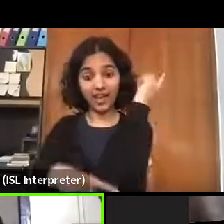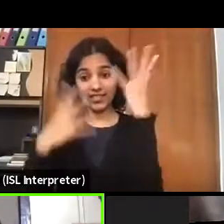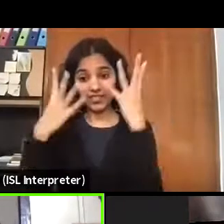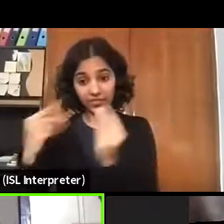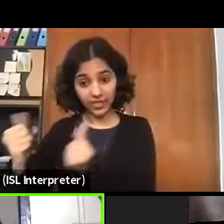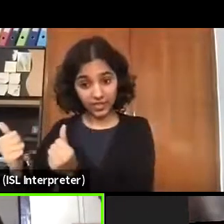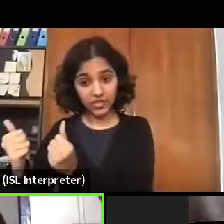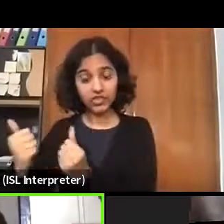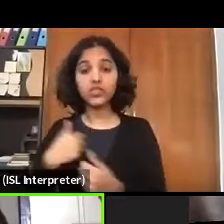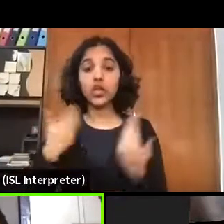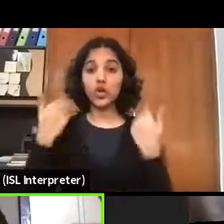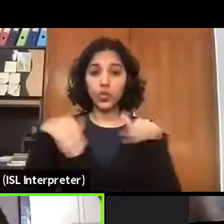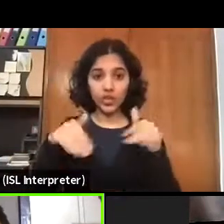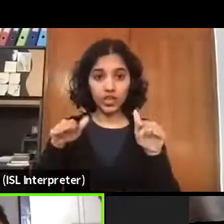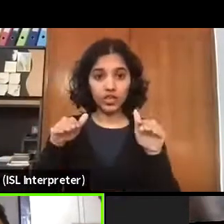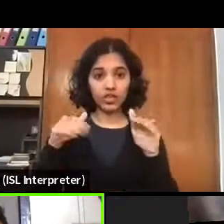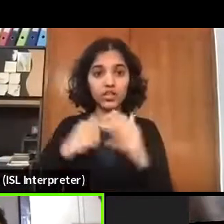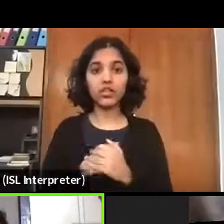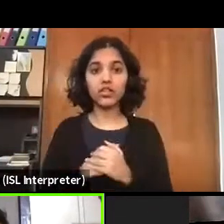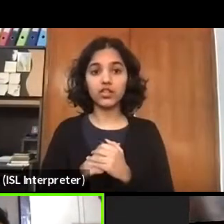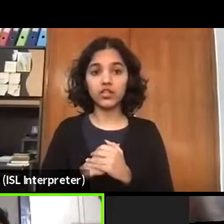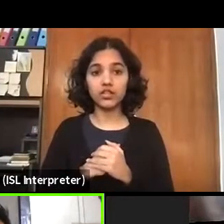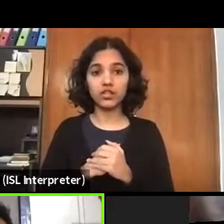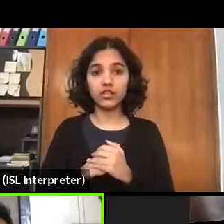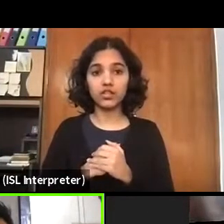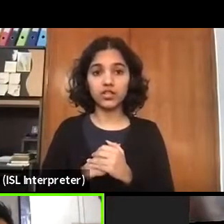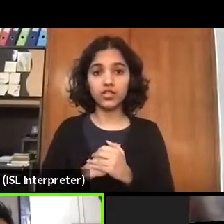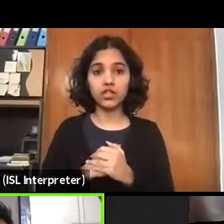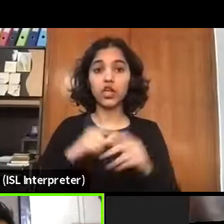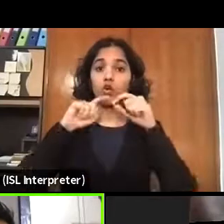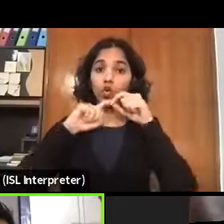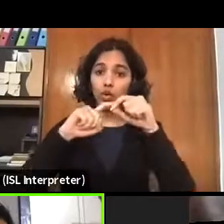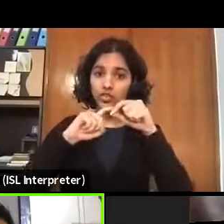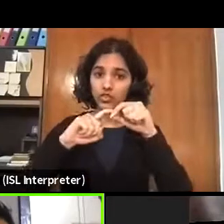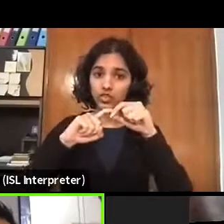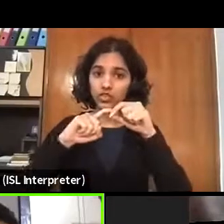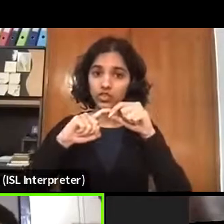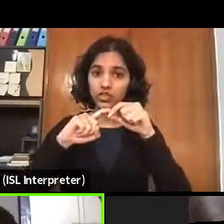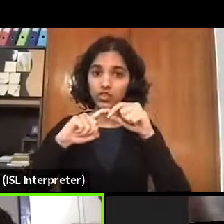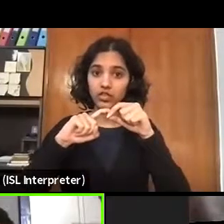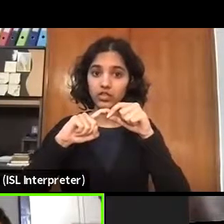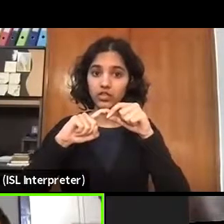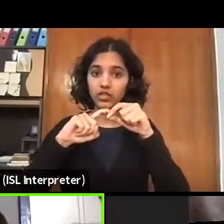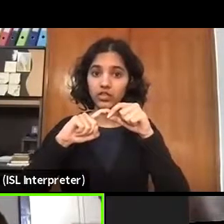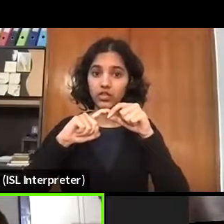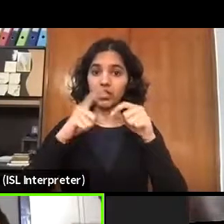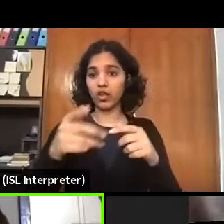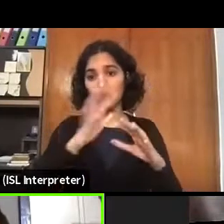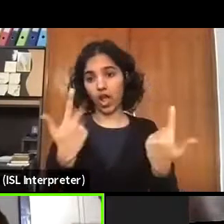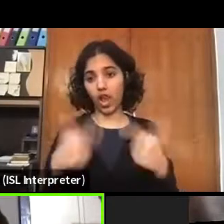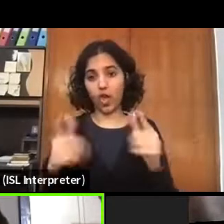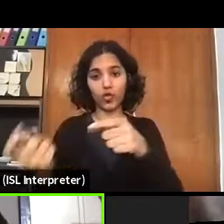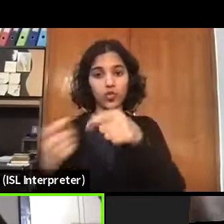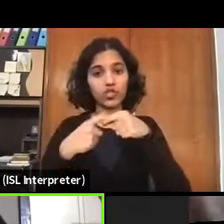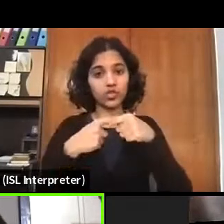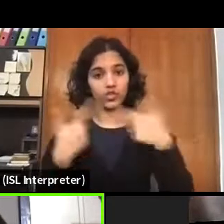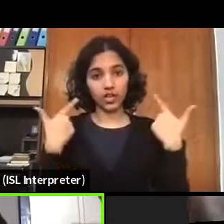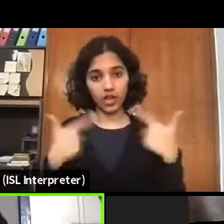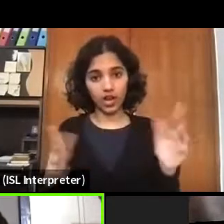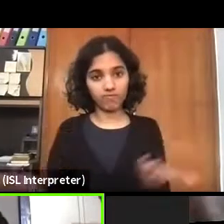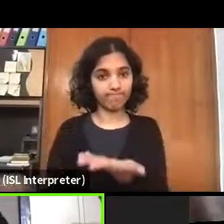will have um, questions from the audience. They